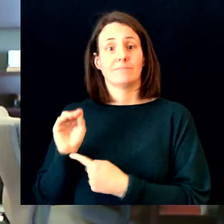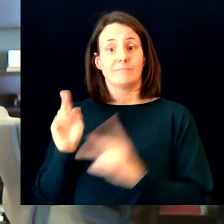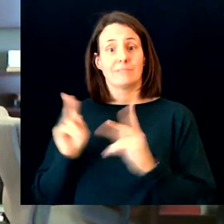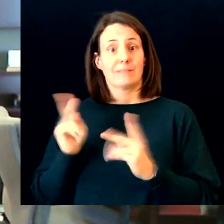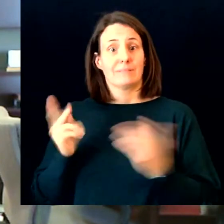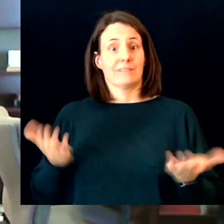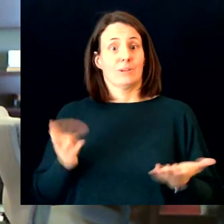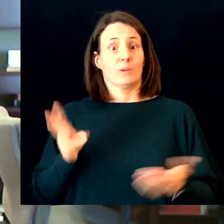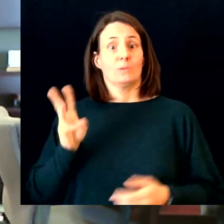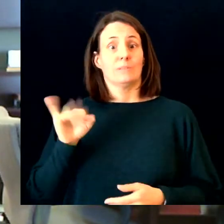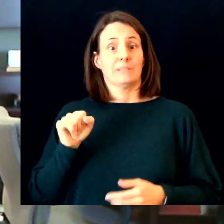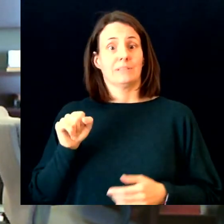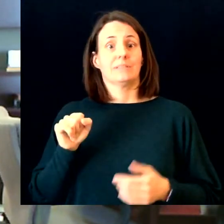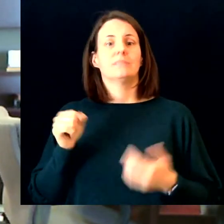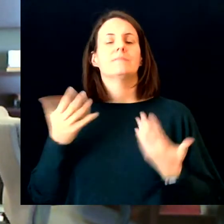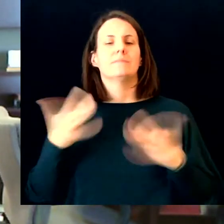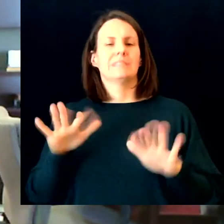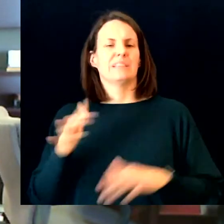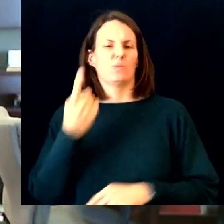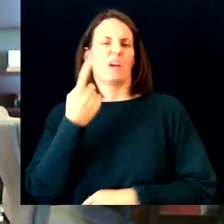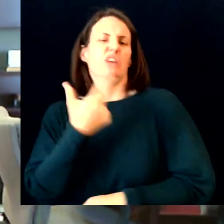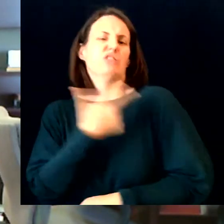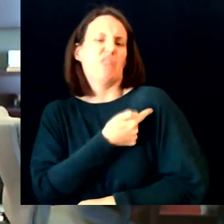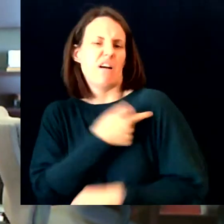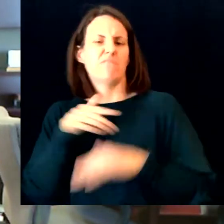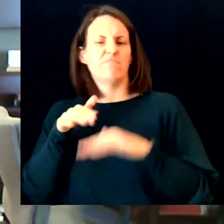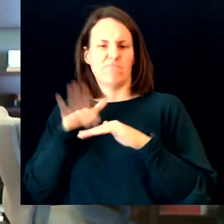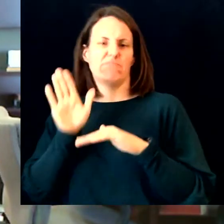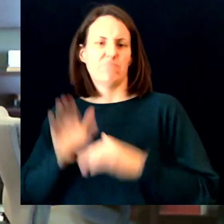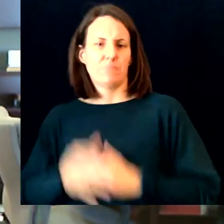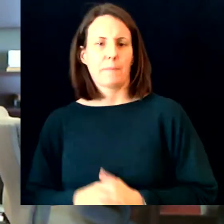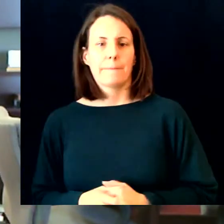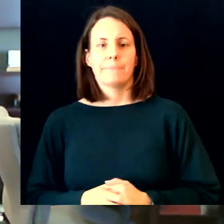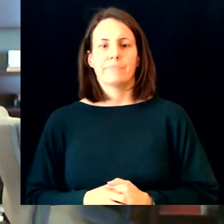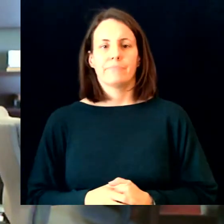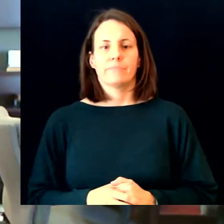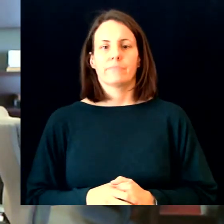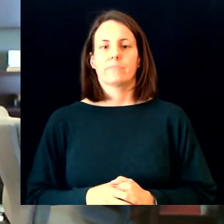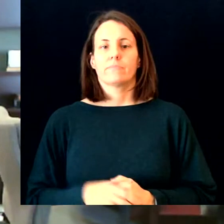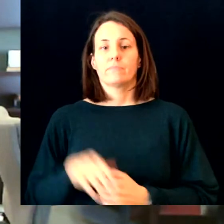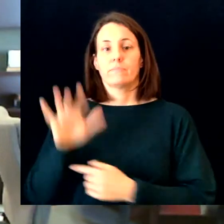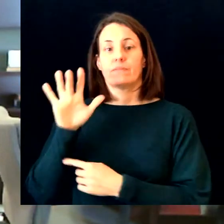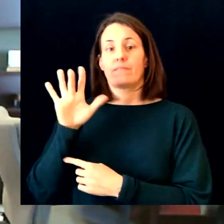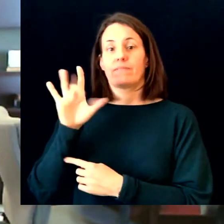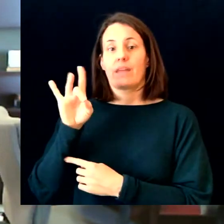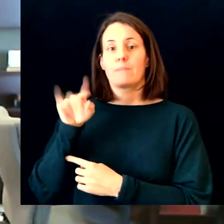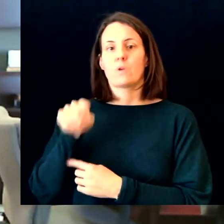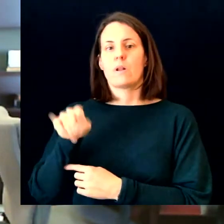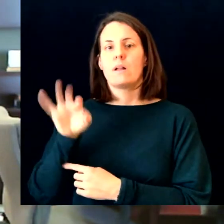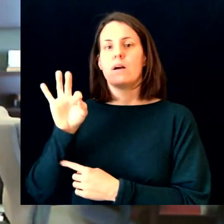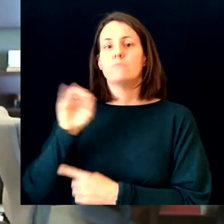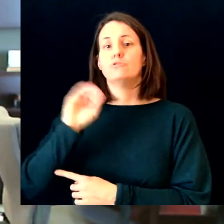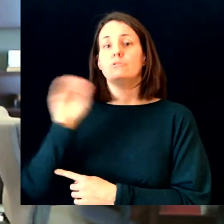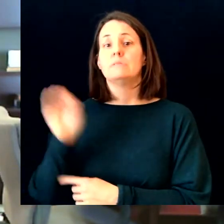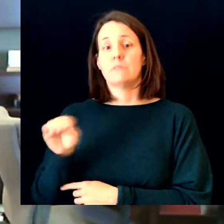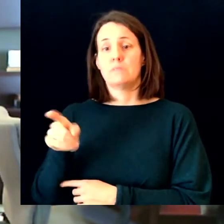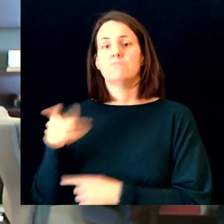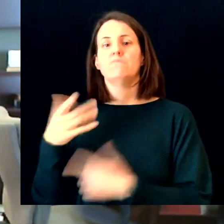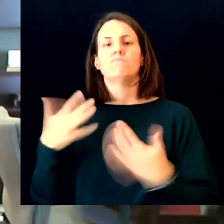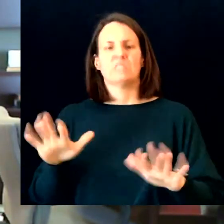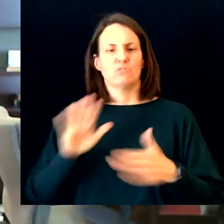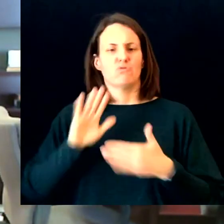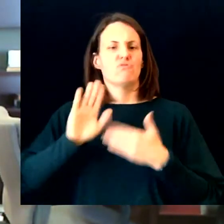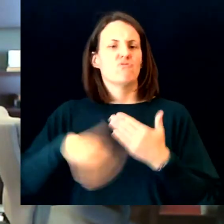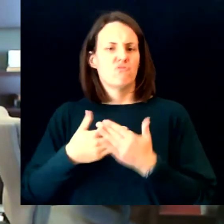and 58.9% have completed their vaccine series. Additionally, Wisconsin vaccinators have administered